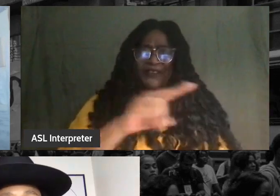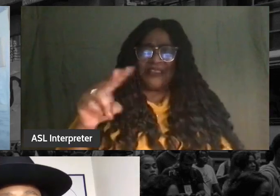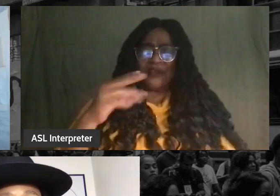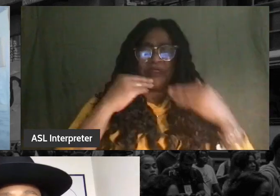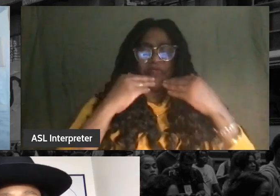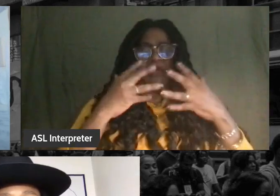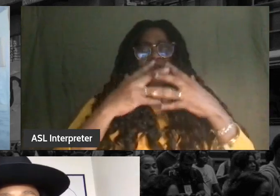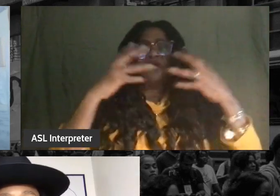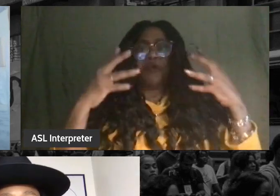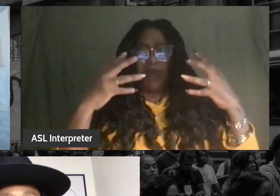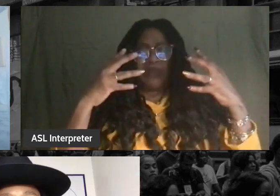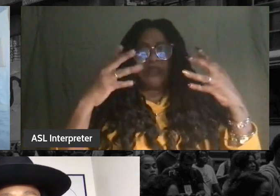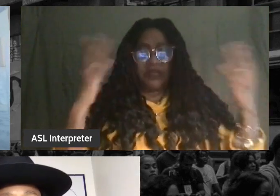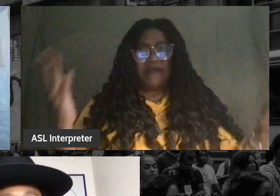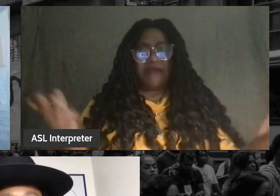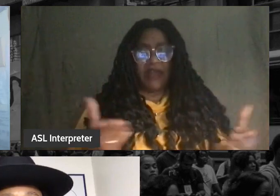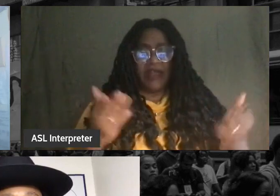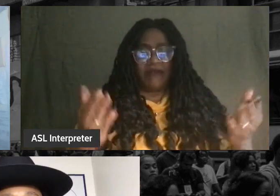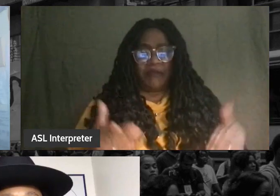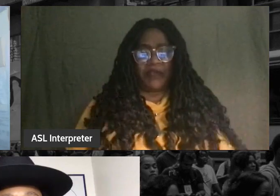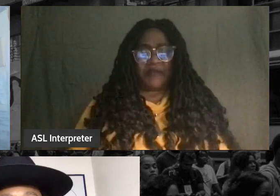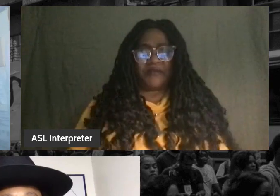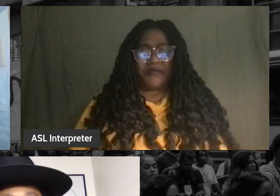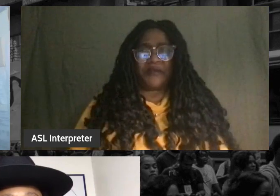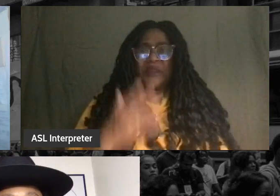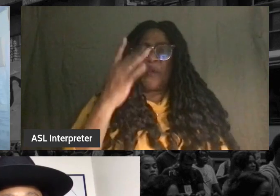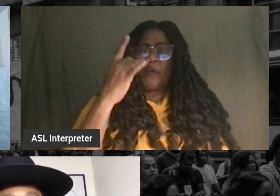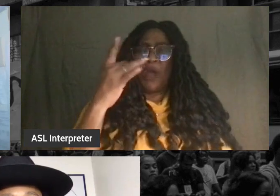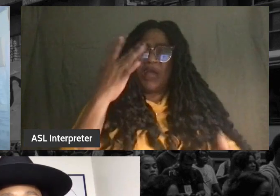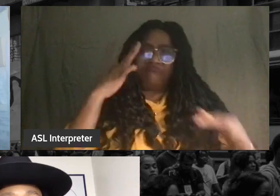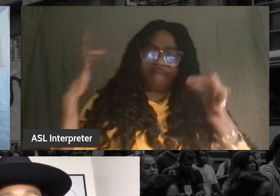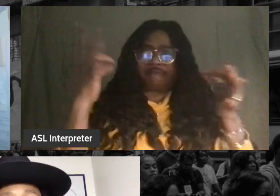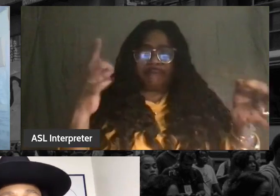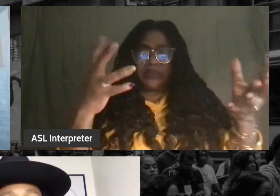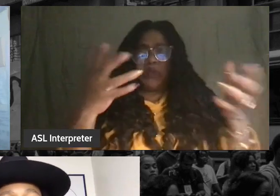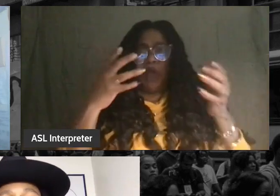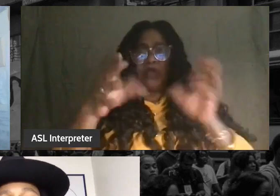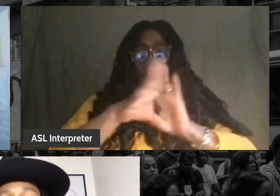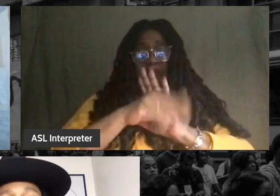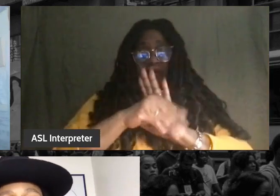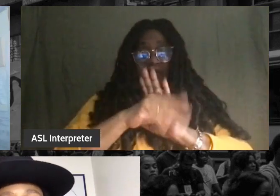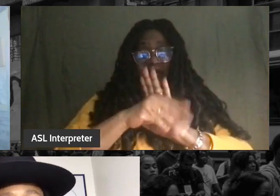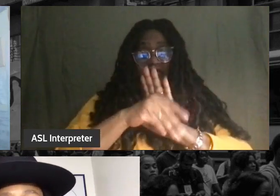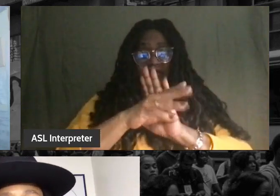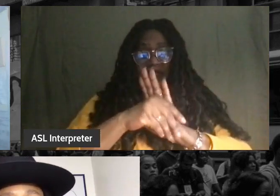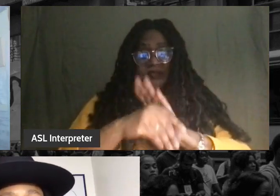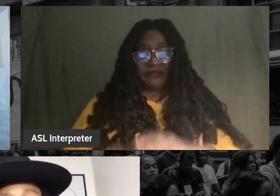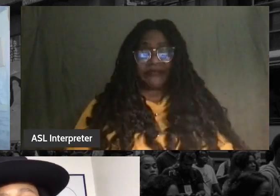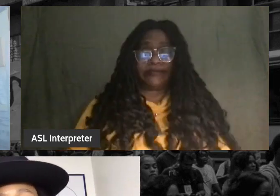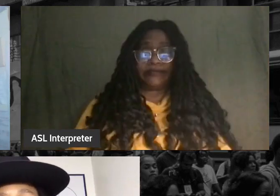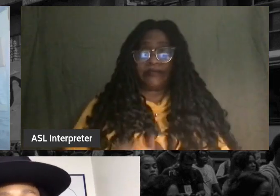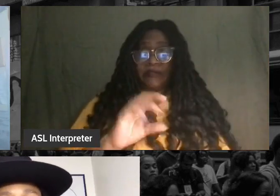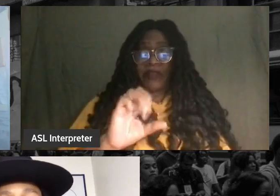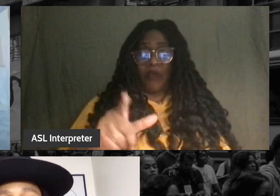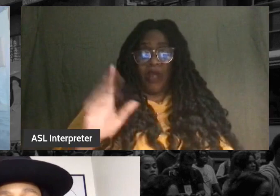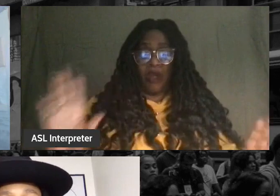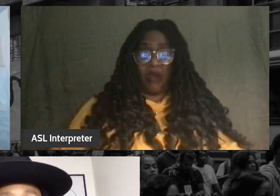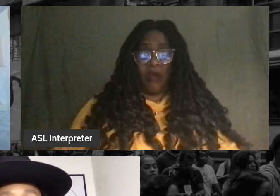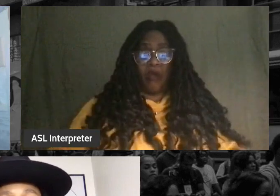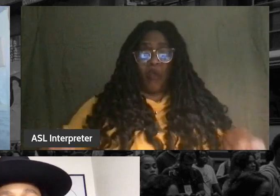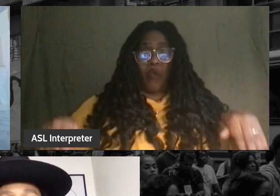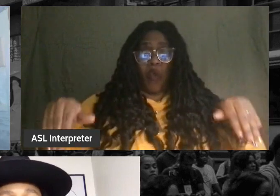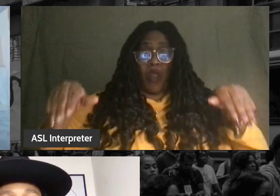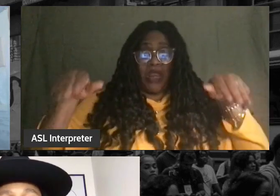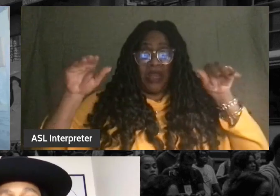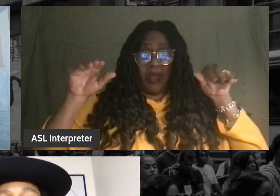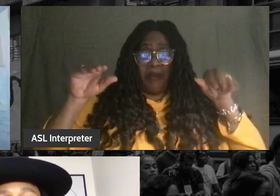me. What made you want to make this film? Growing up as a queer kid in the